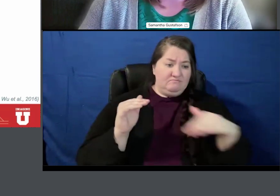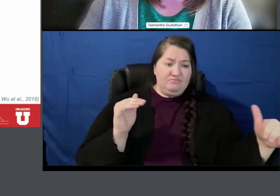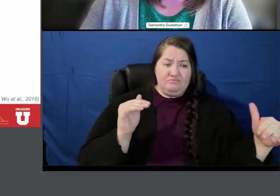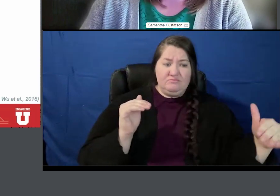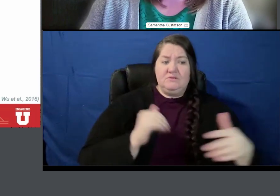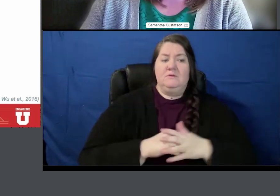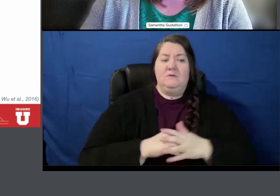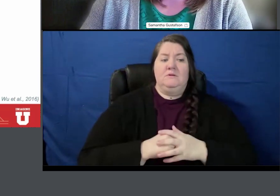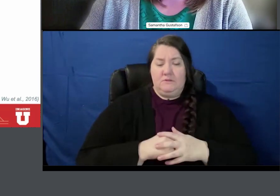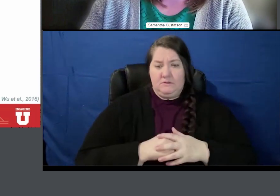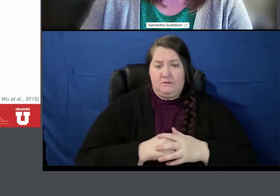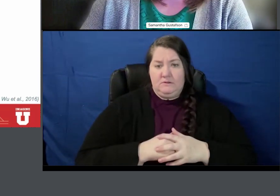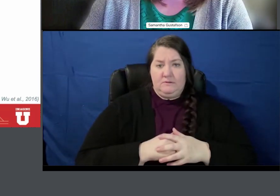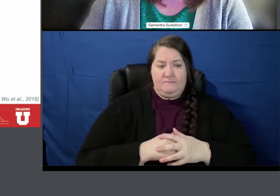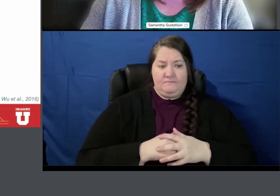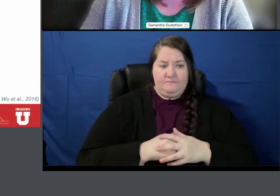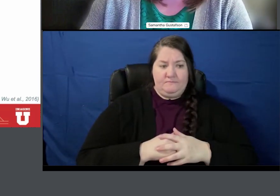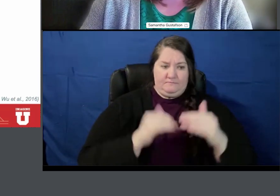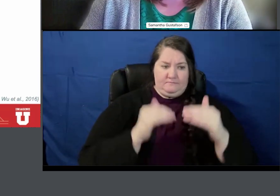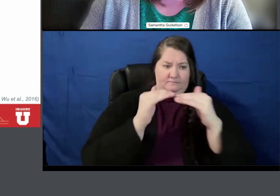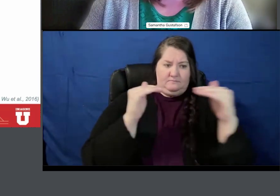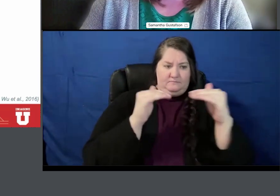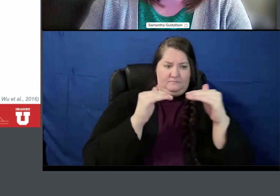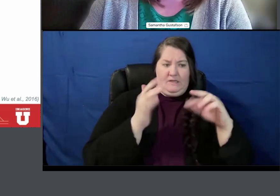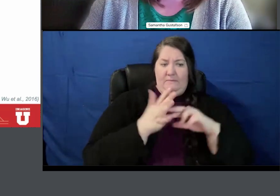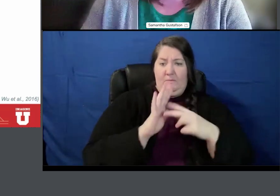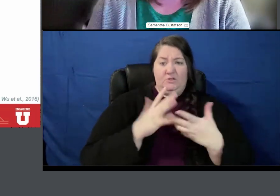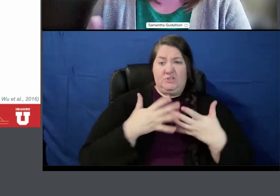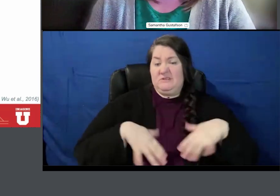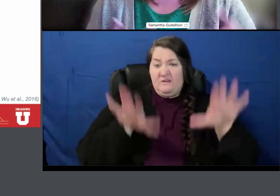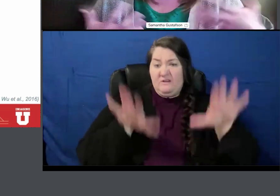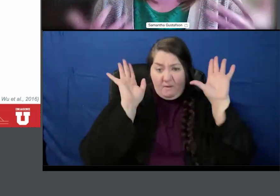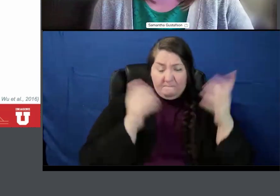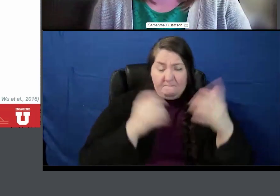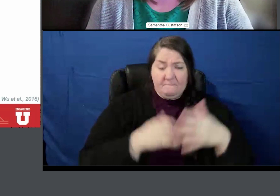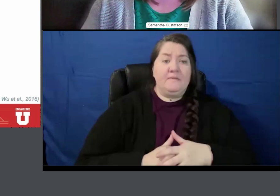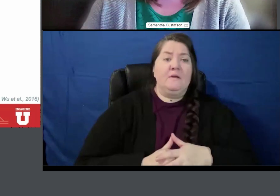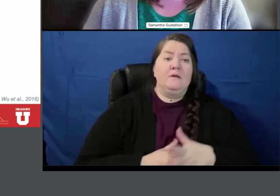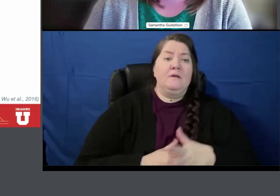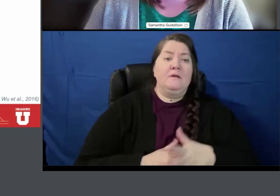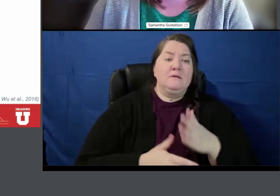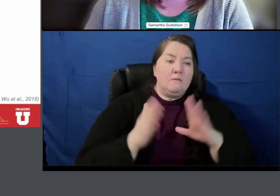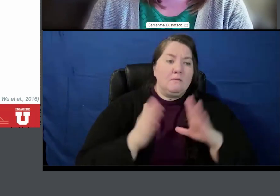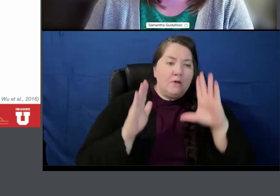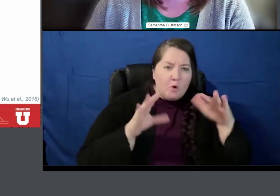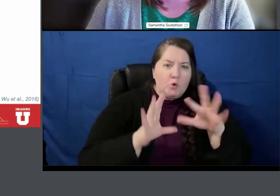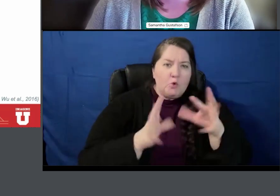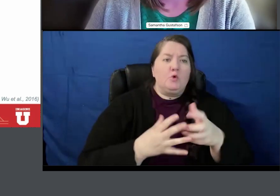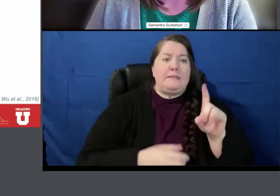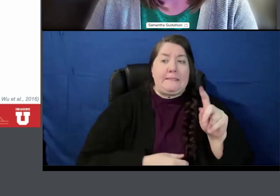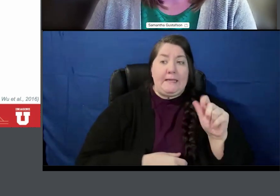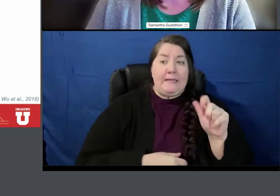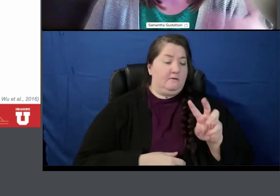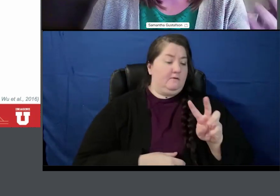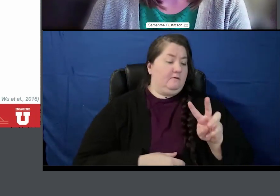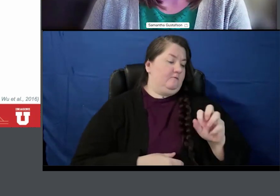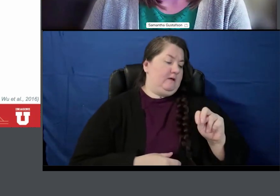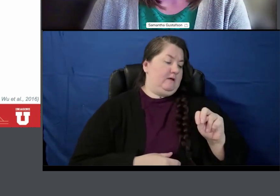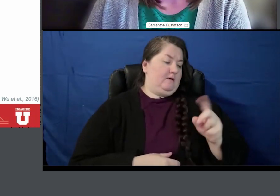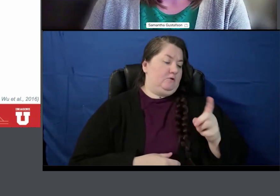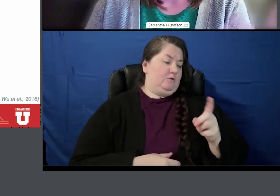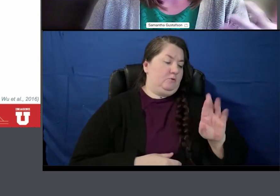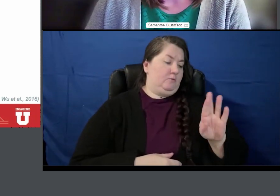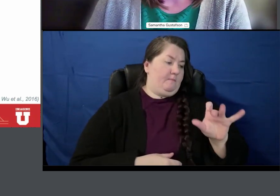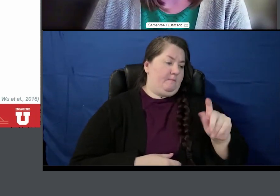of of behavior where people just give up. And some of the focus group data that the Vanderbilt group shows